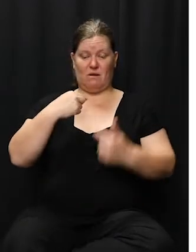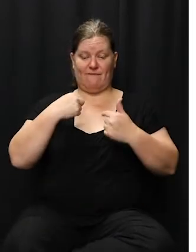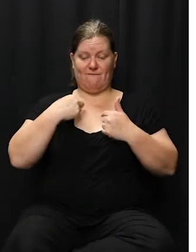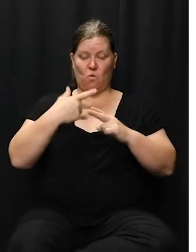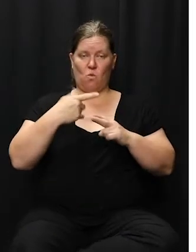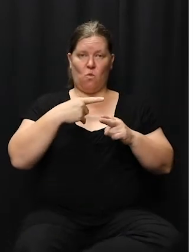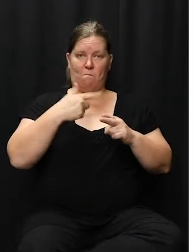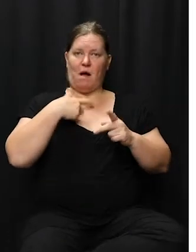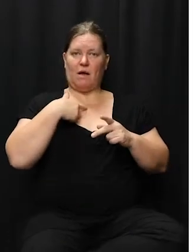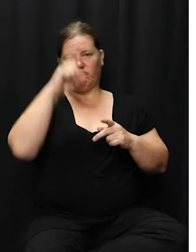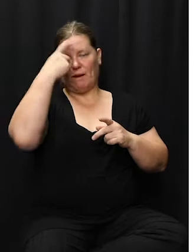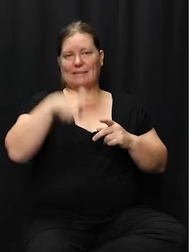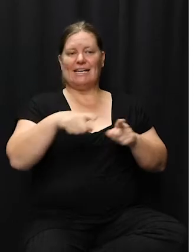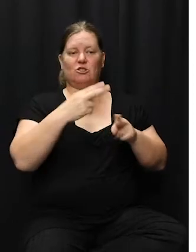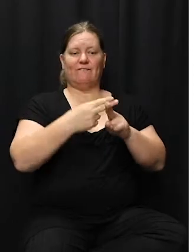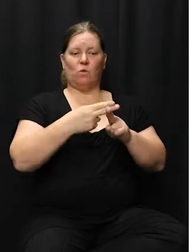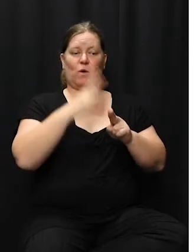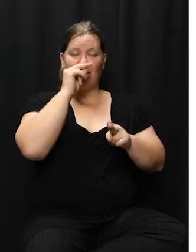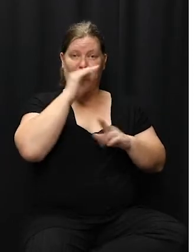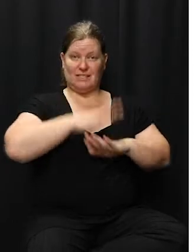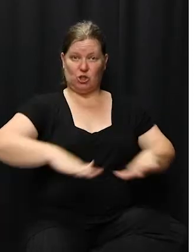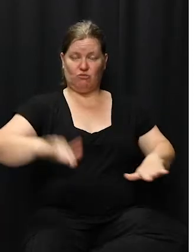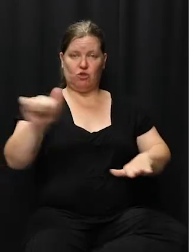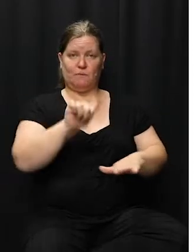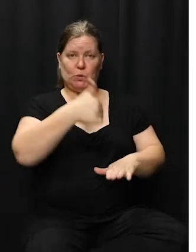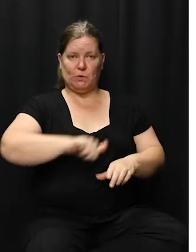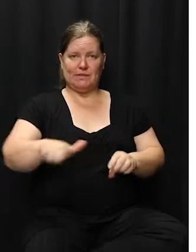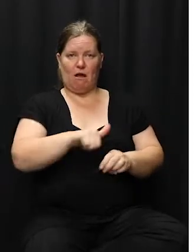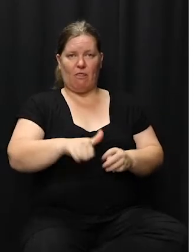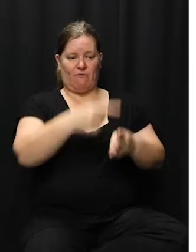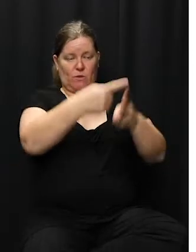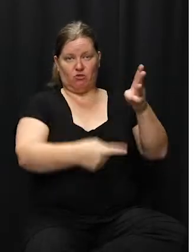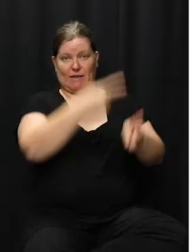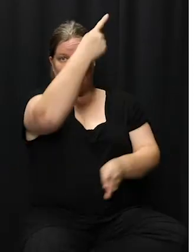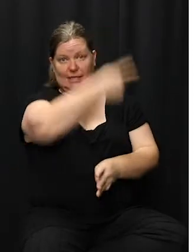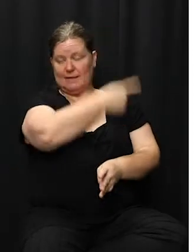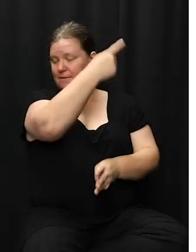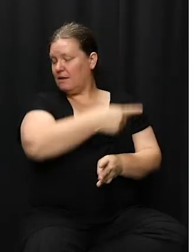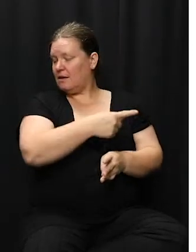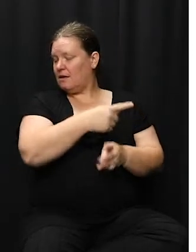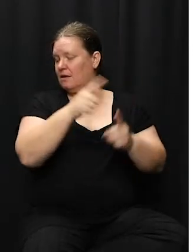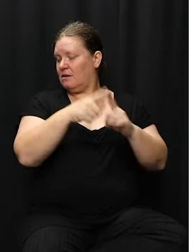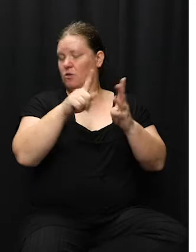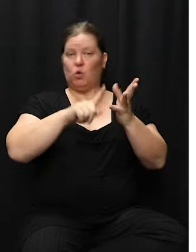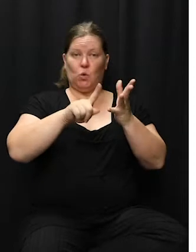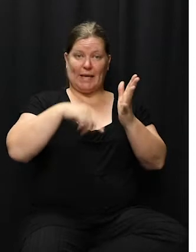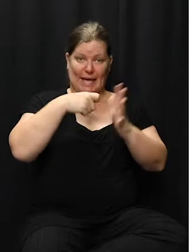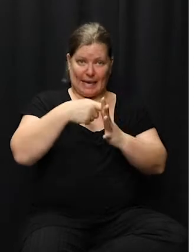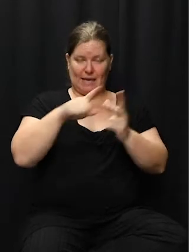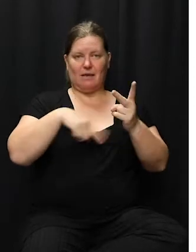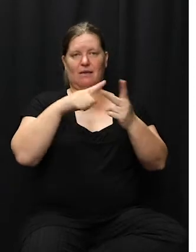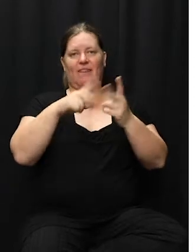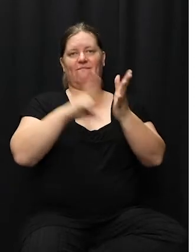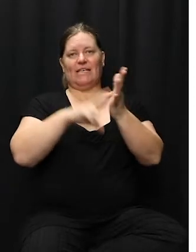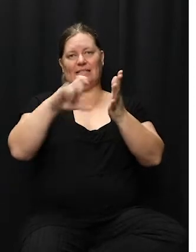So really, at the moment, for young children, I think using one of these 3 is the best, either the UK protocols, the VCSL,